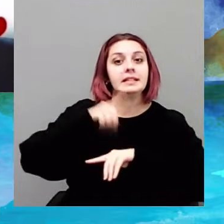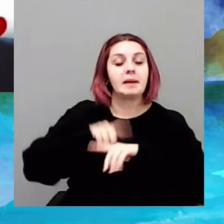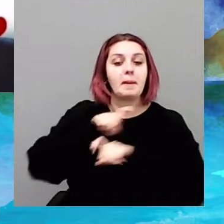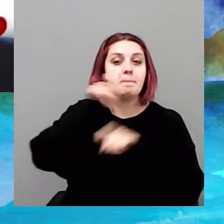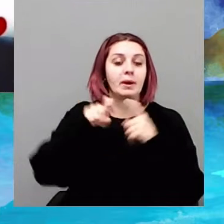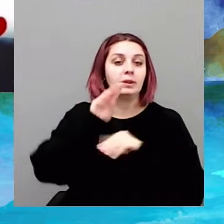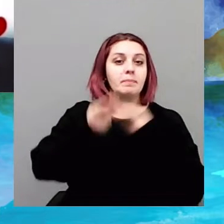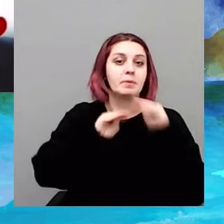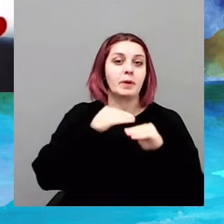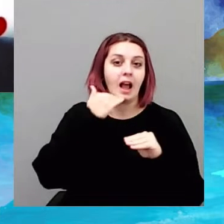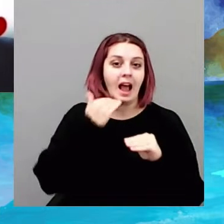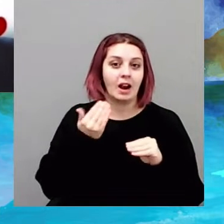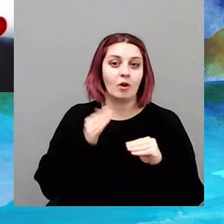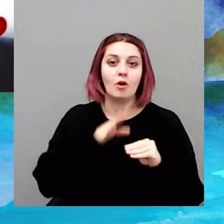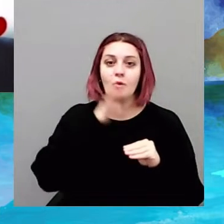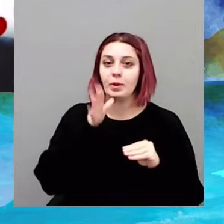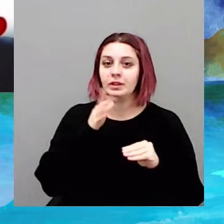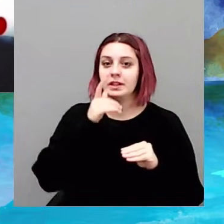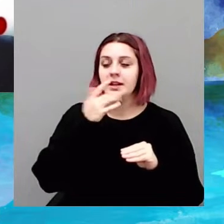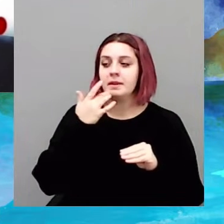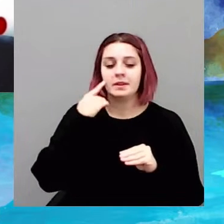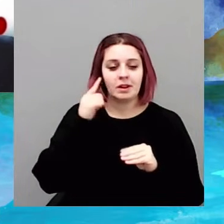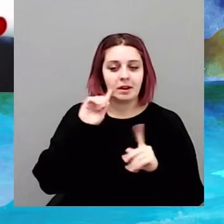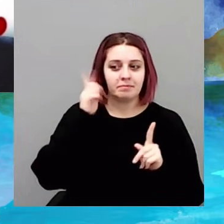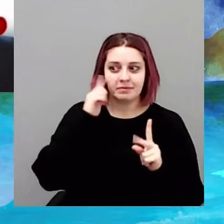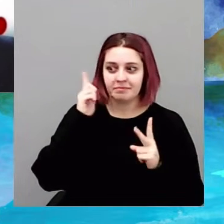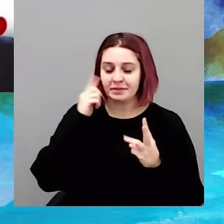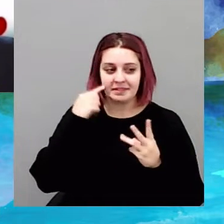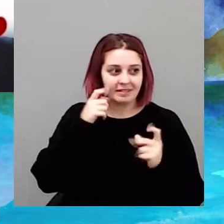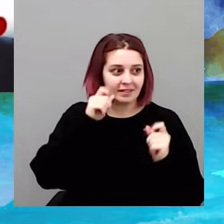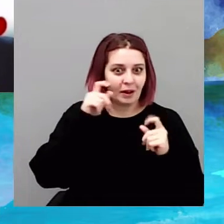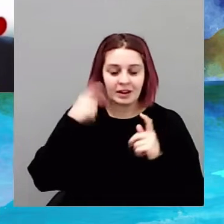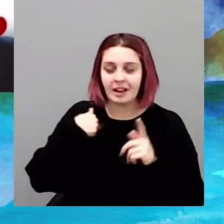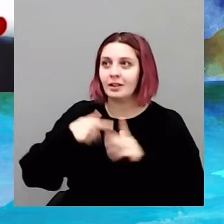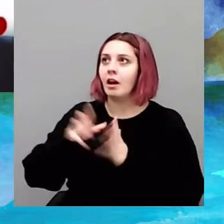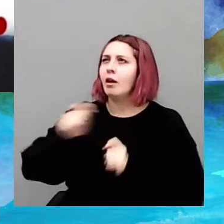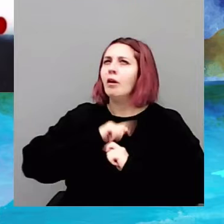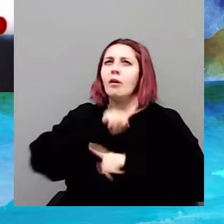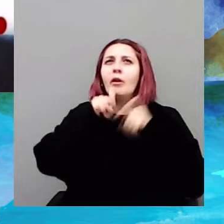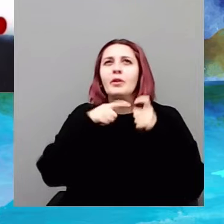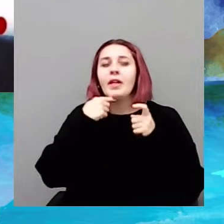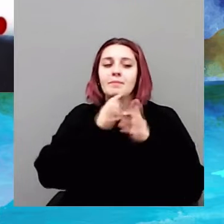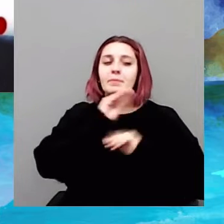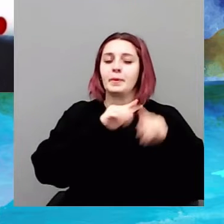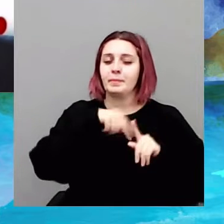to answer maybe some questions, because I'm sure that some people are going to